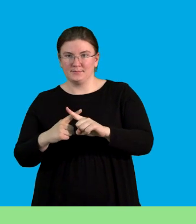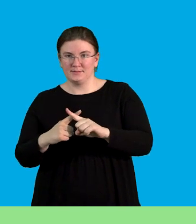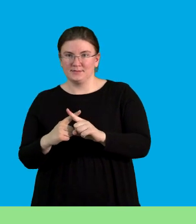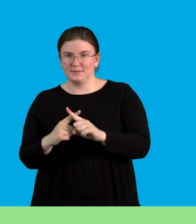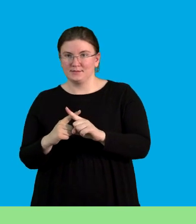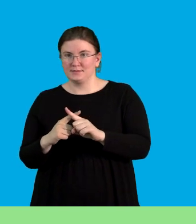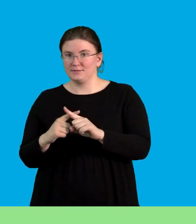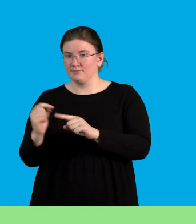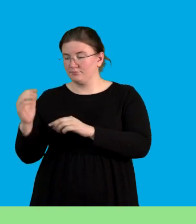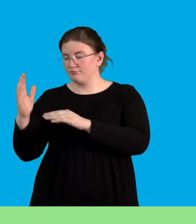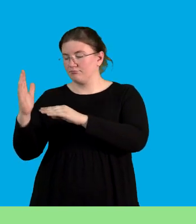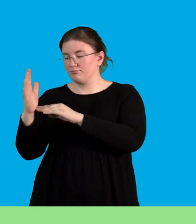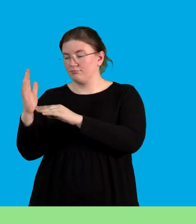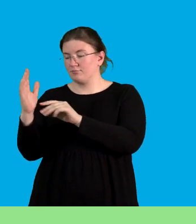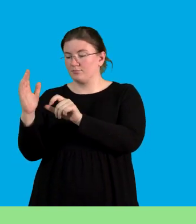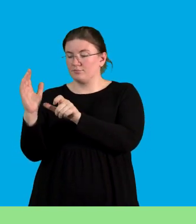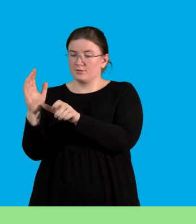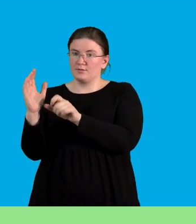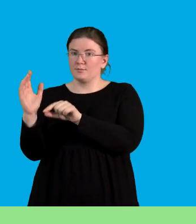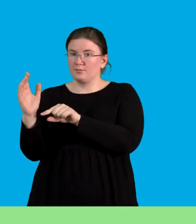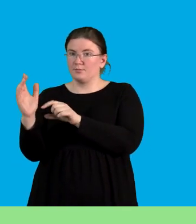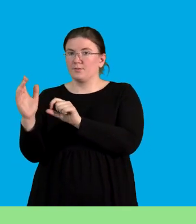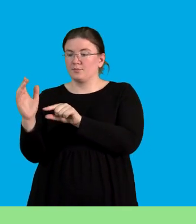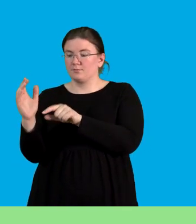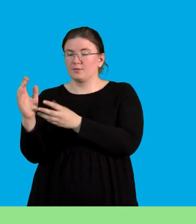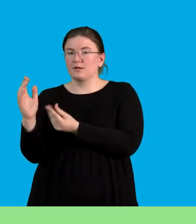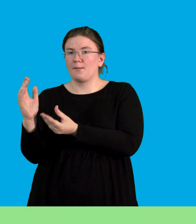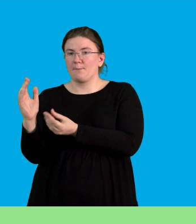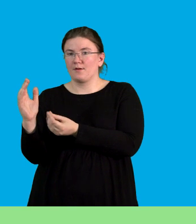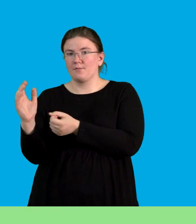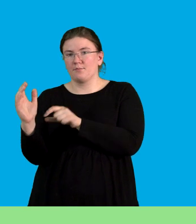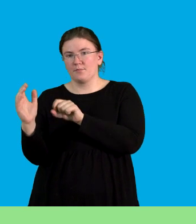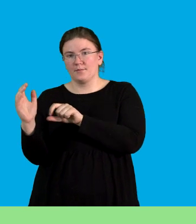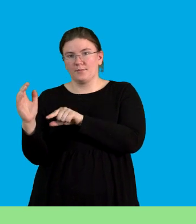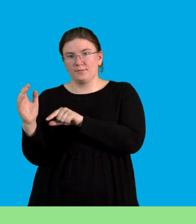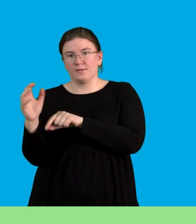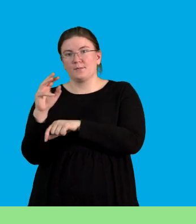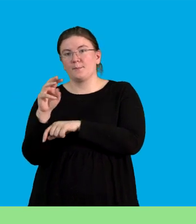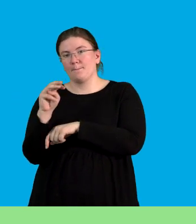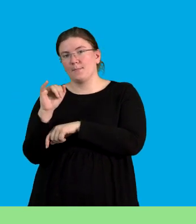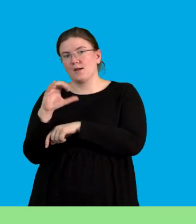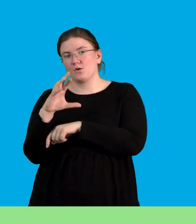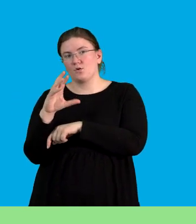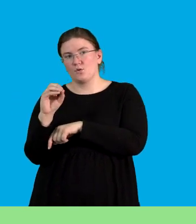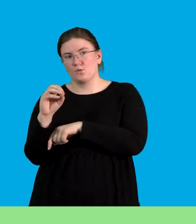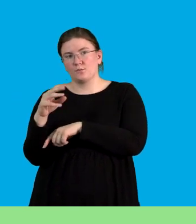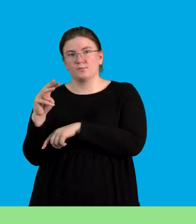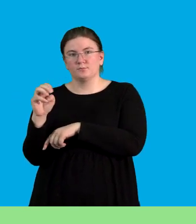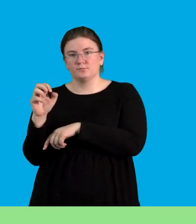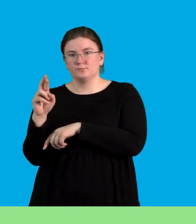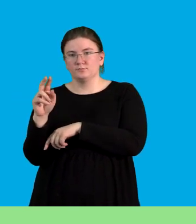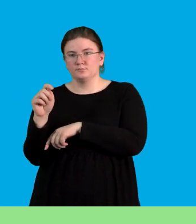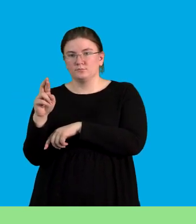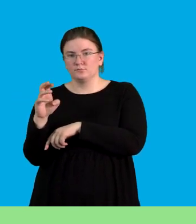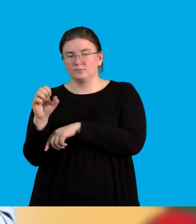number on the scale bar. So meaning this number that appears in micrometers. So our answer